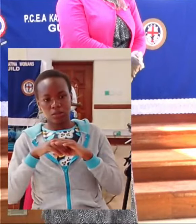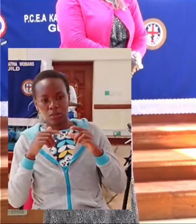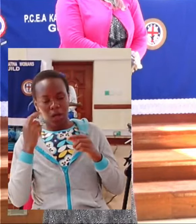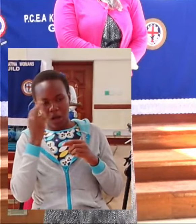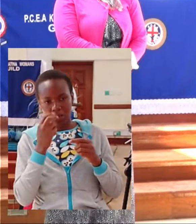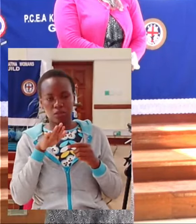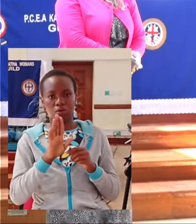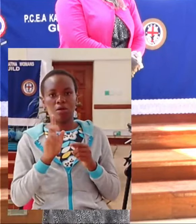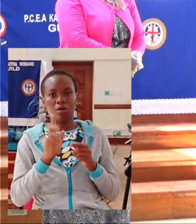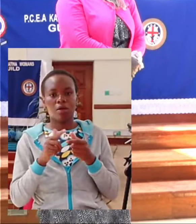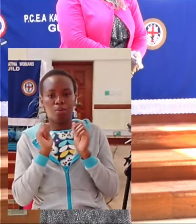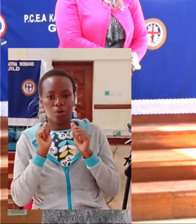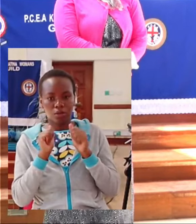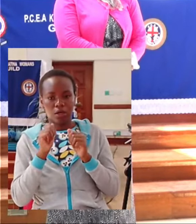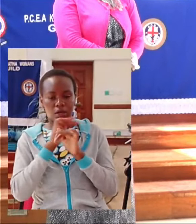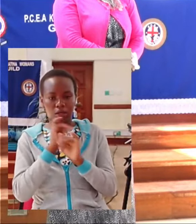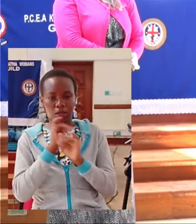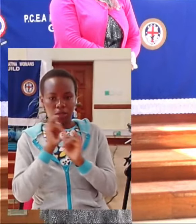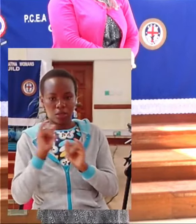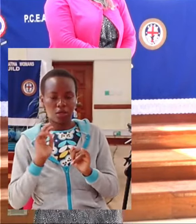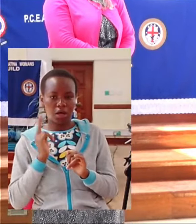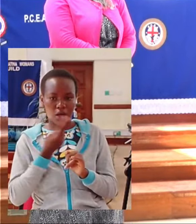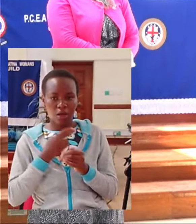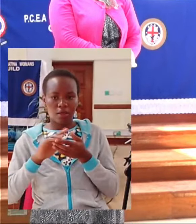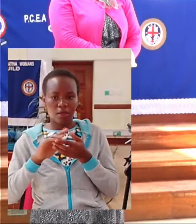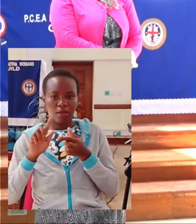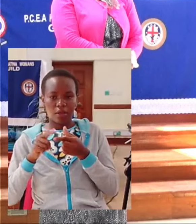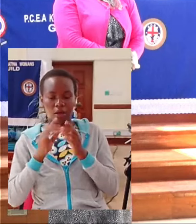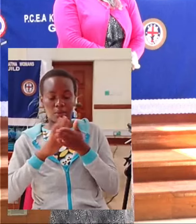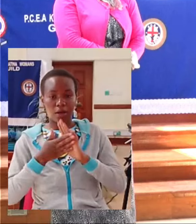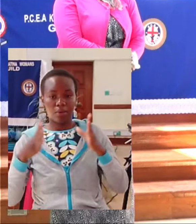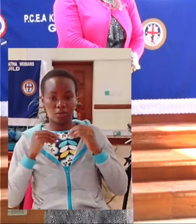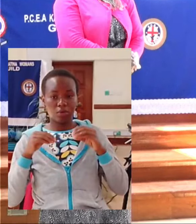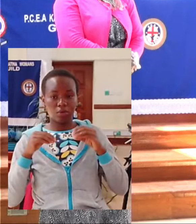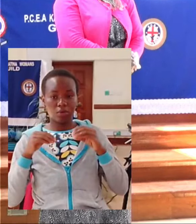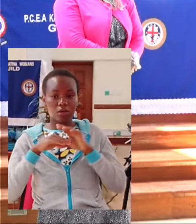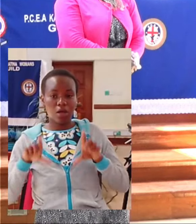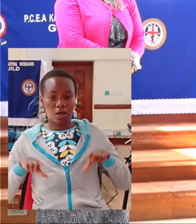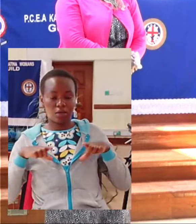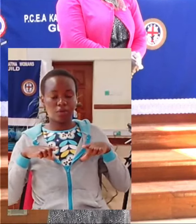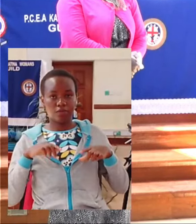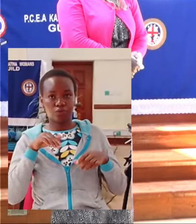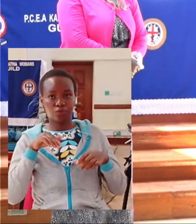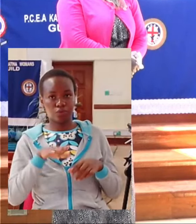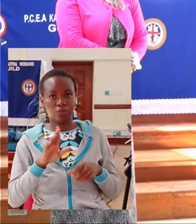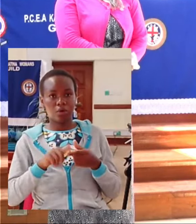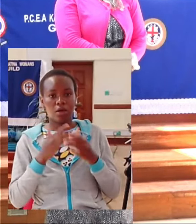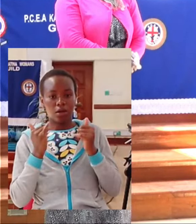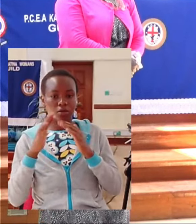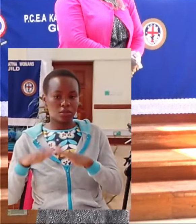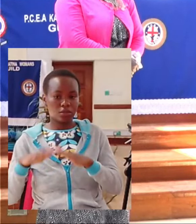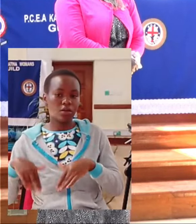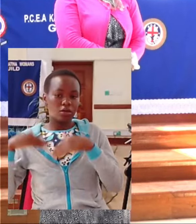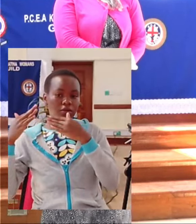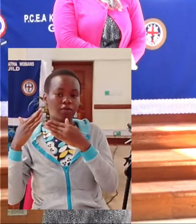maku Ngai na nigetho tutheria Jehova na tutweke agwetekereka maithoine maku Ngai na nigetha igogona